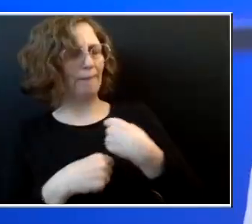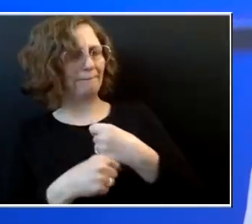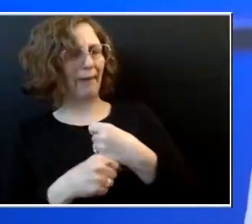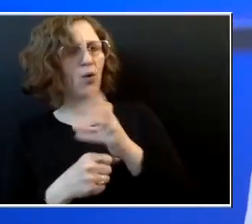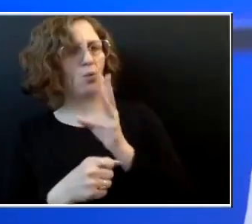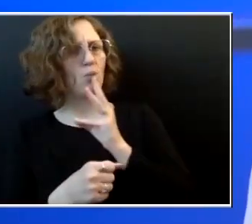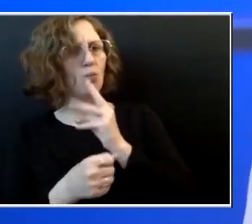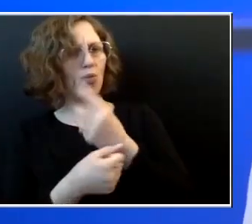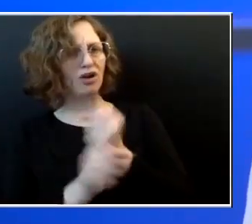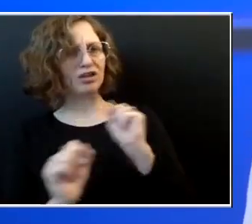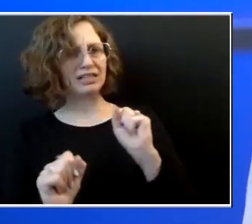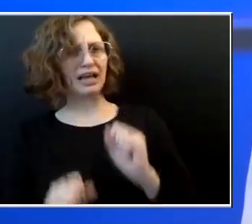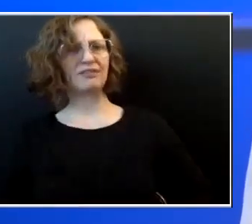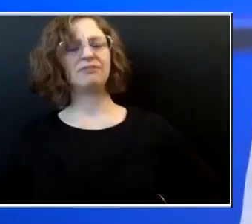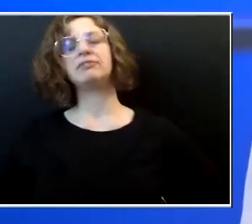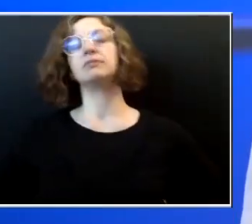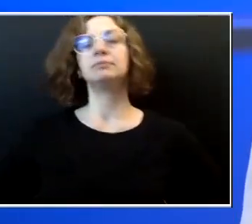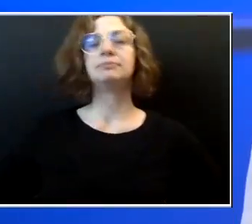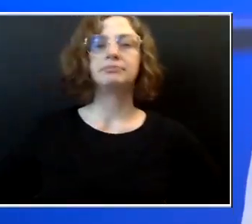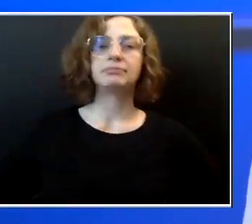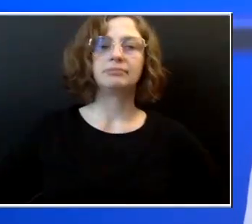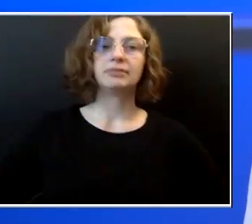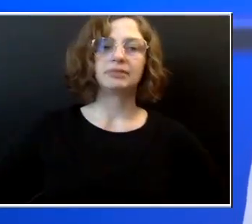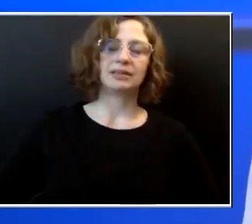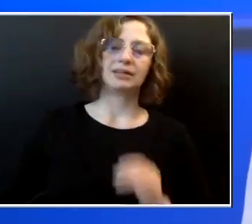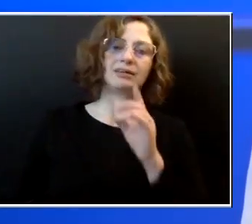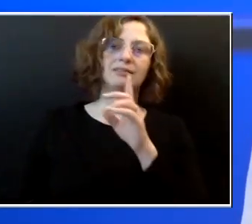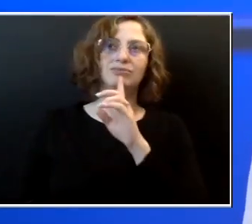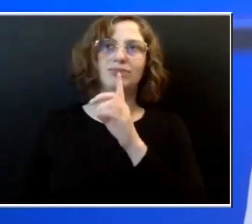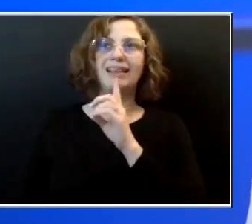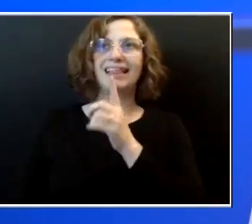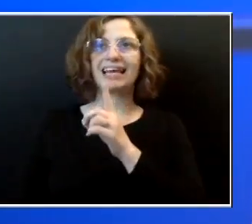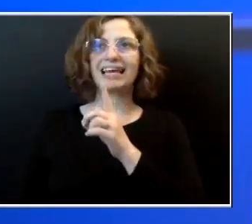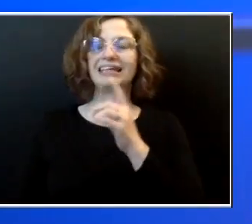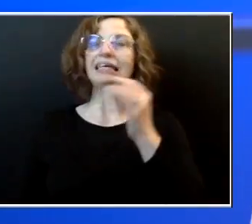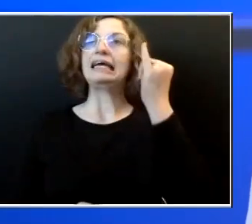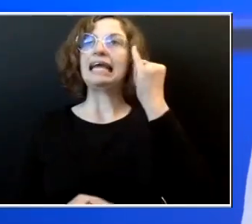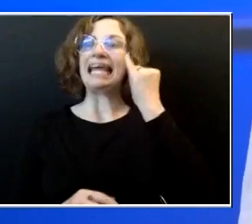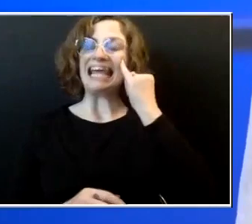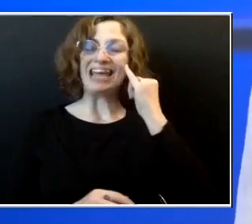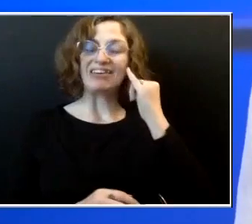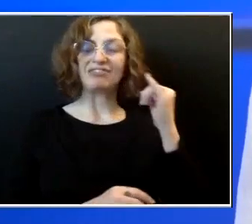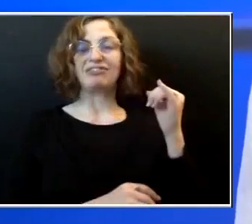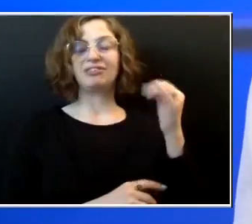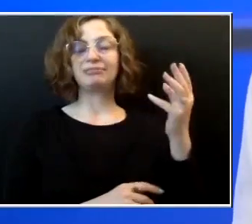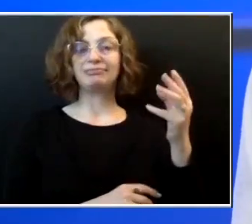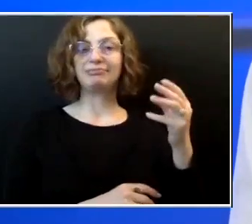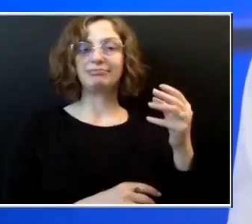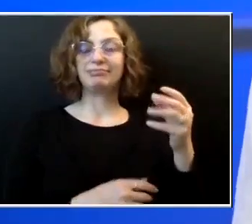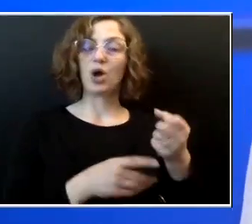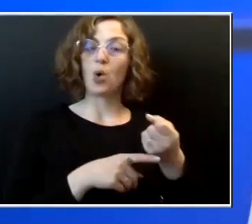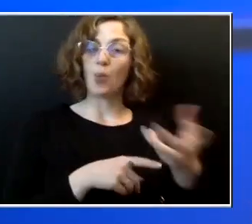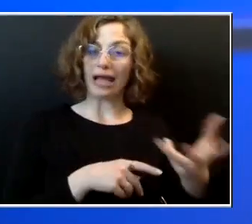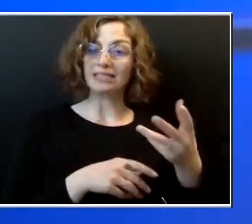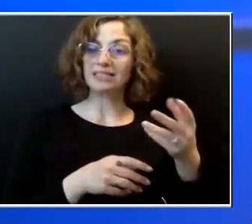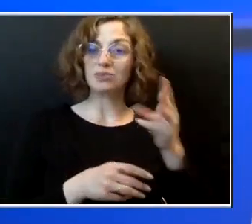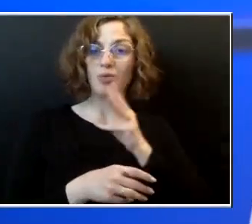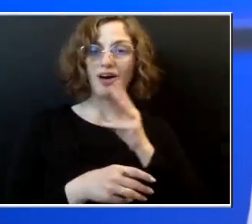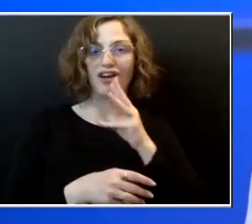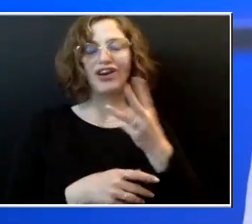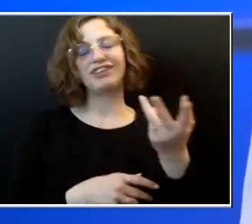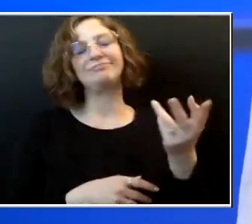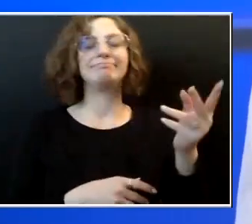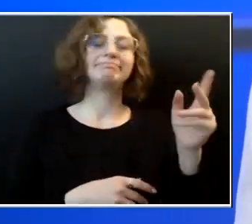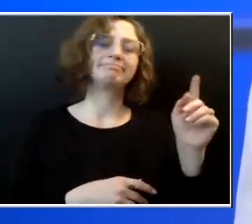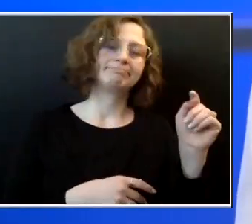of just draw your water above the place where you dump your waste. It seems pretty obvious. Yes. I think probably this is what was going on in the Ganges for a long time.